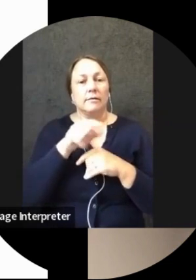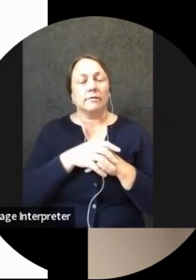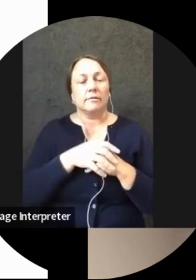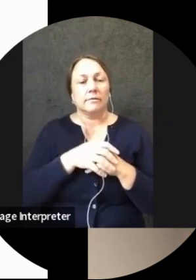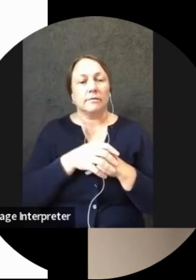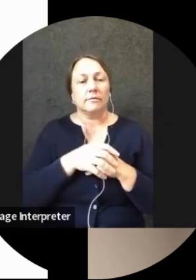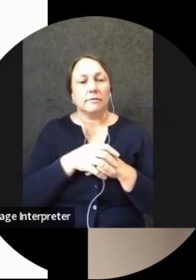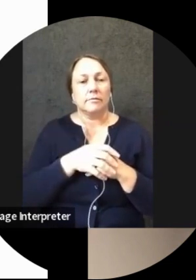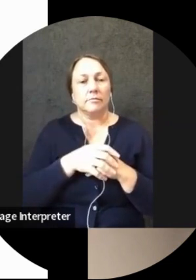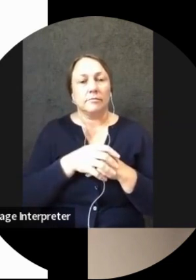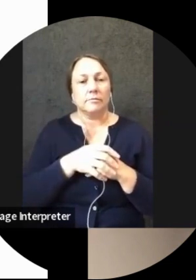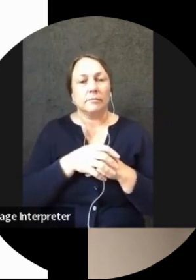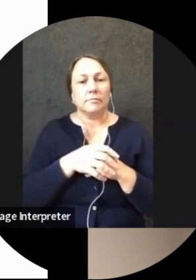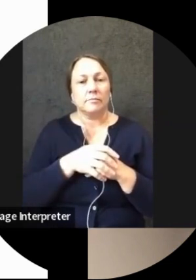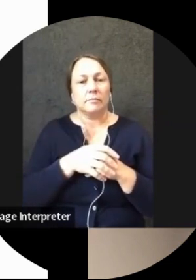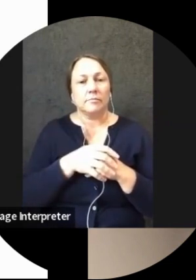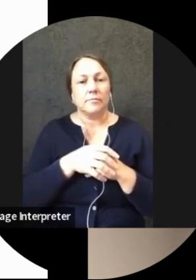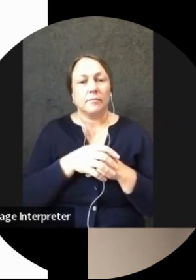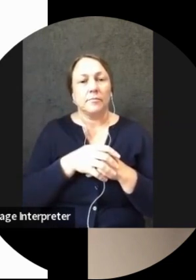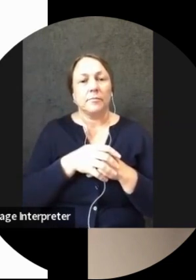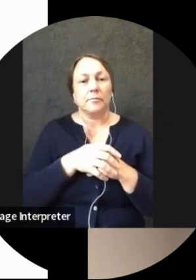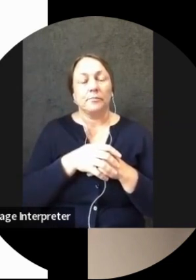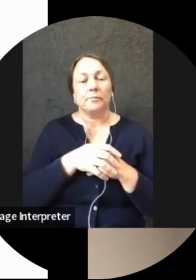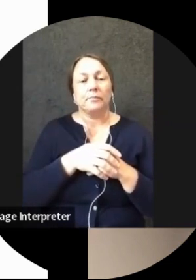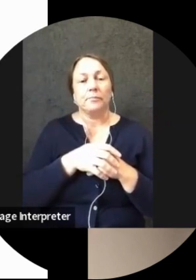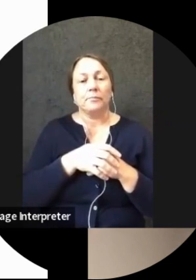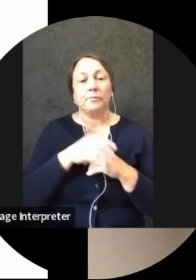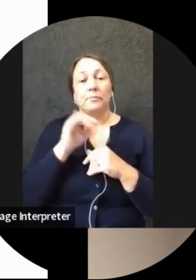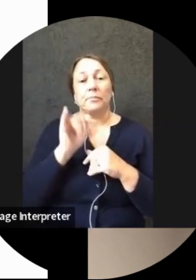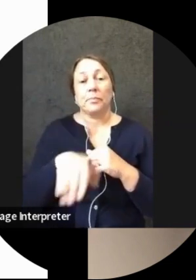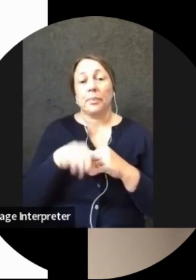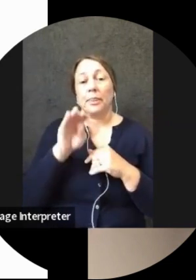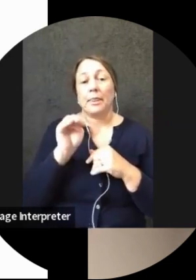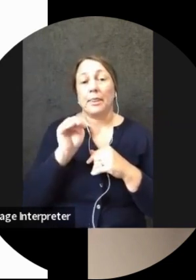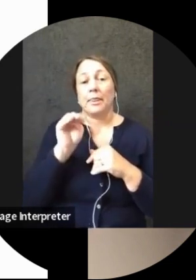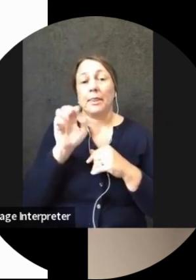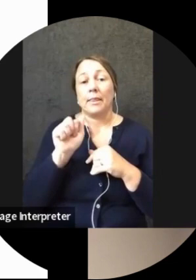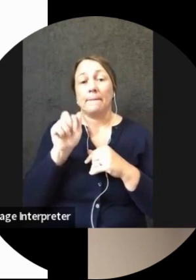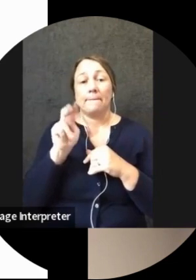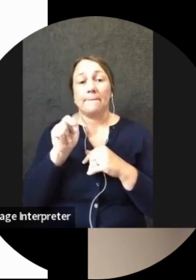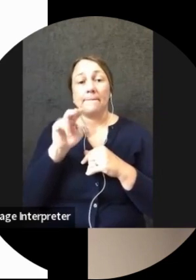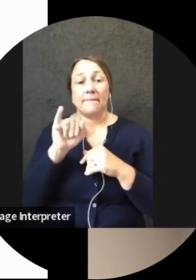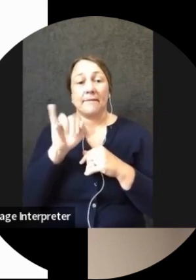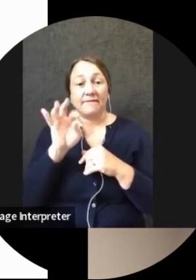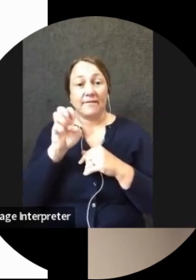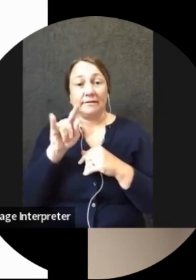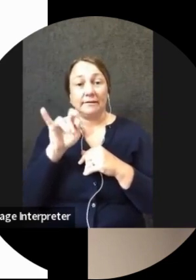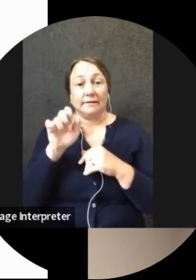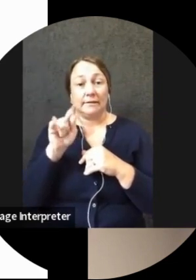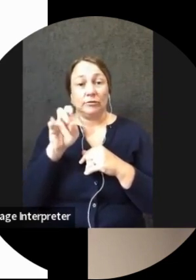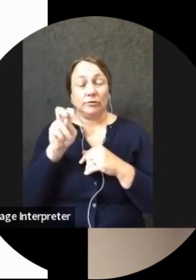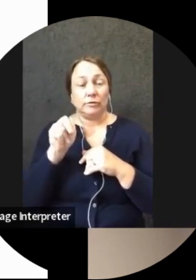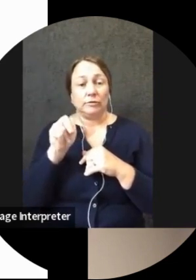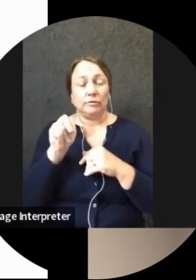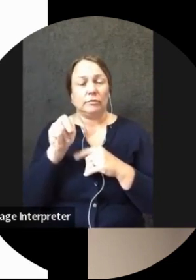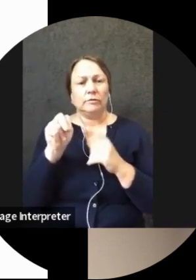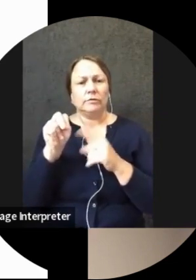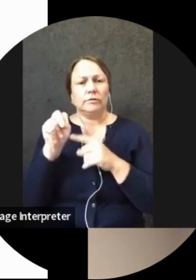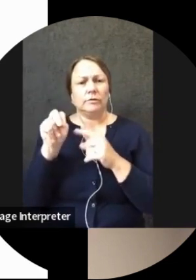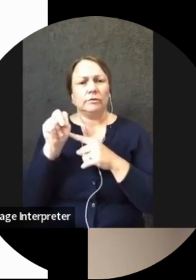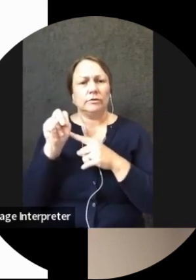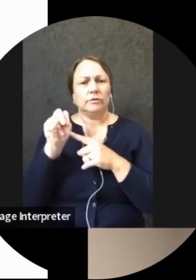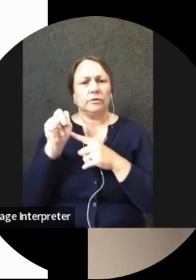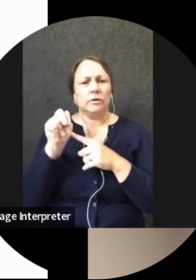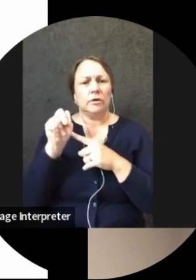right. So the manifestation is, was the behavior caused by or had a